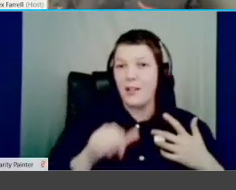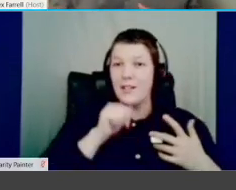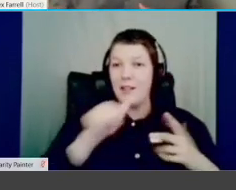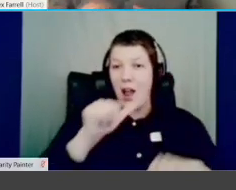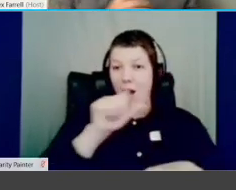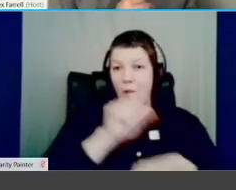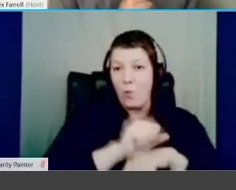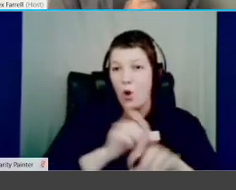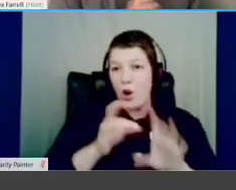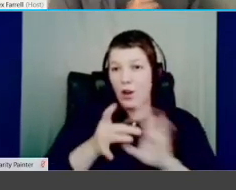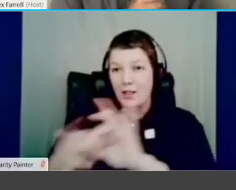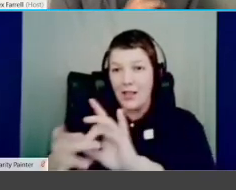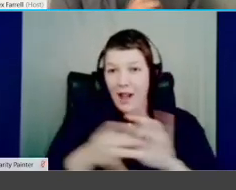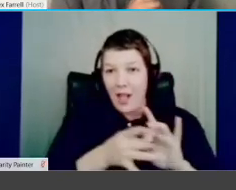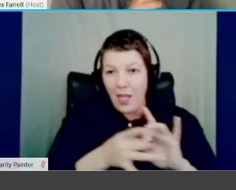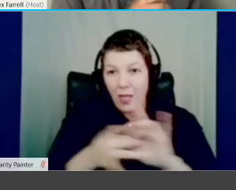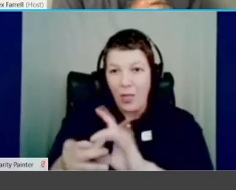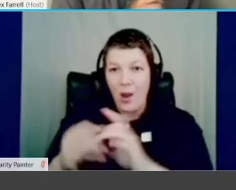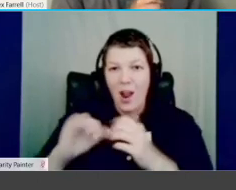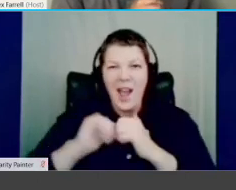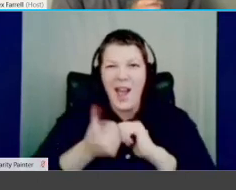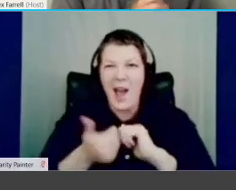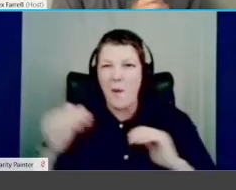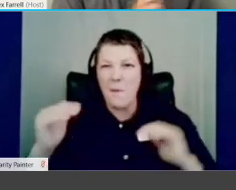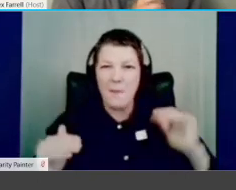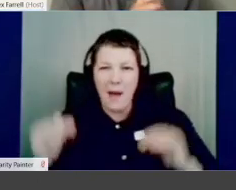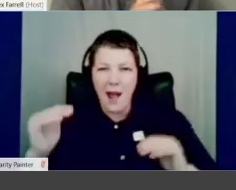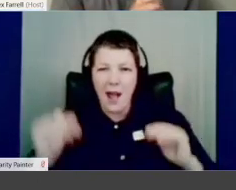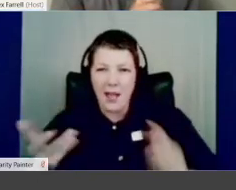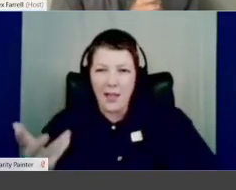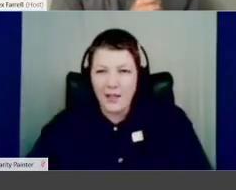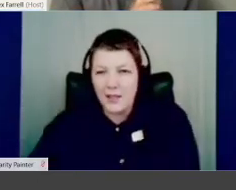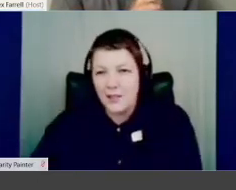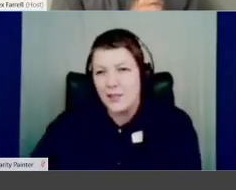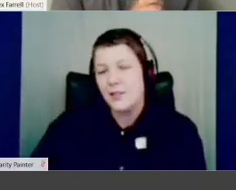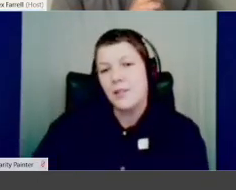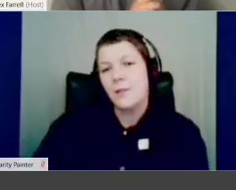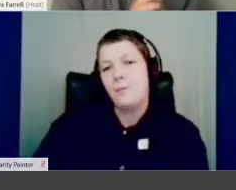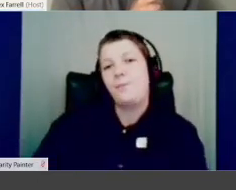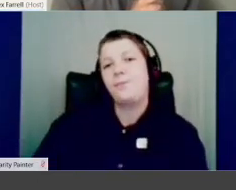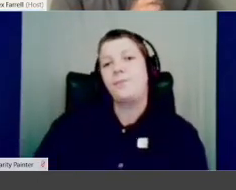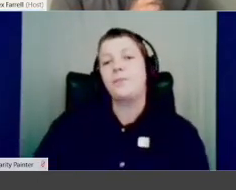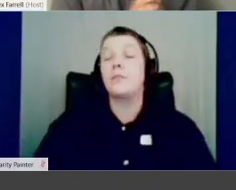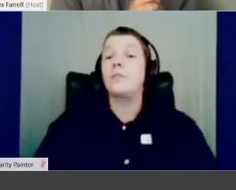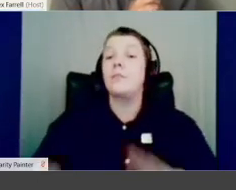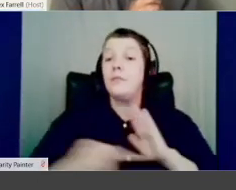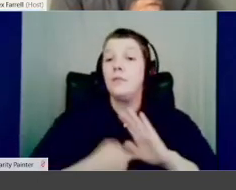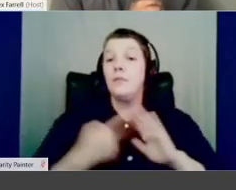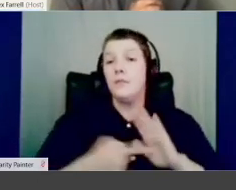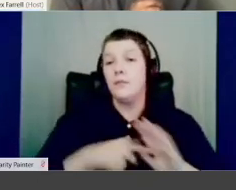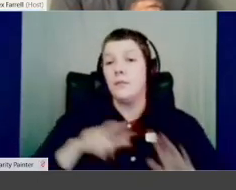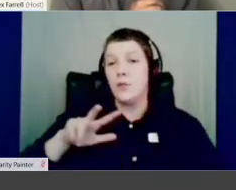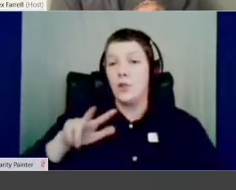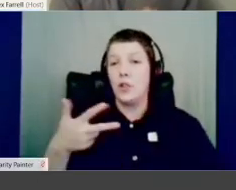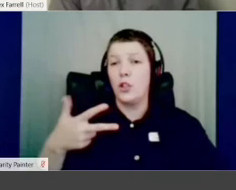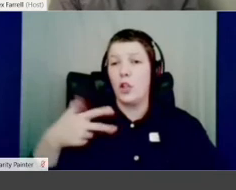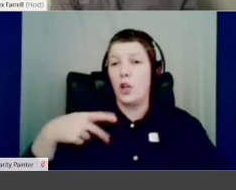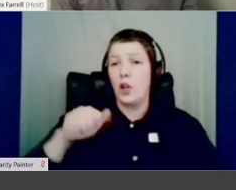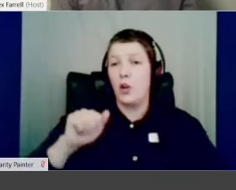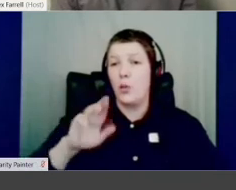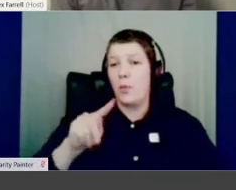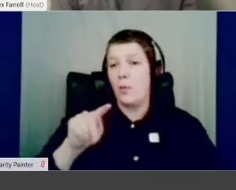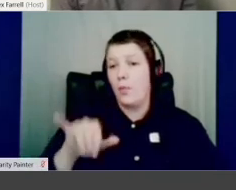like? I see it as, a lot of times a third-party application will come in and meet a need, and